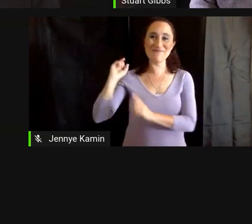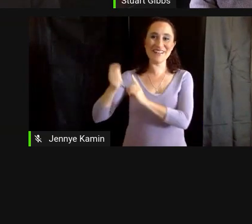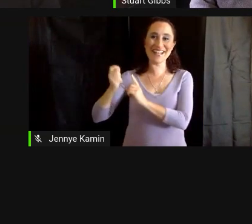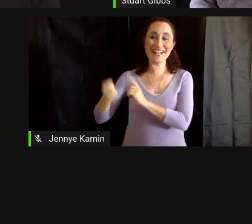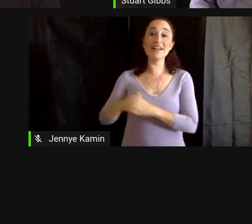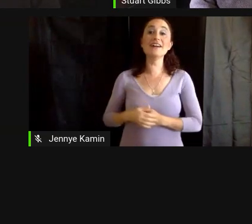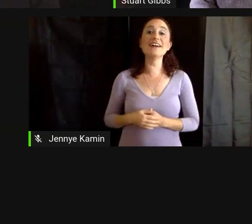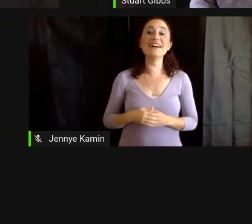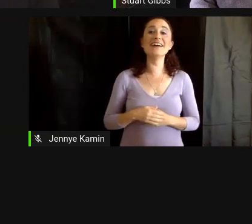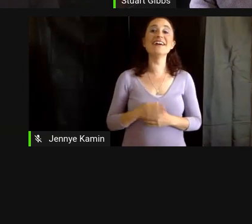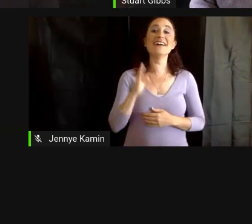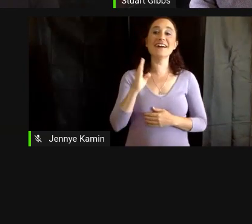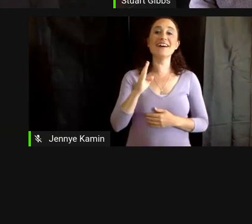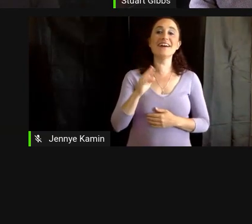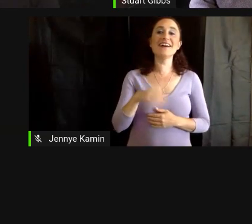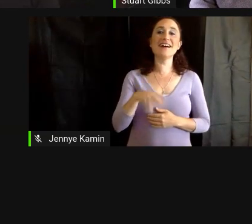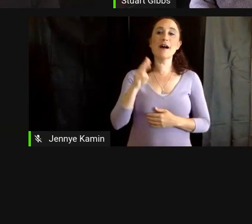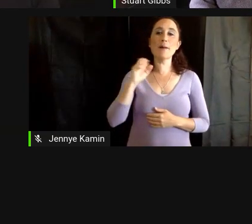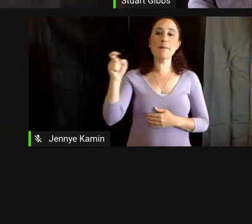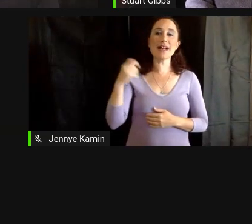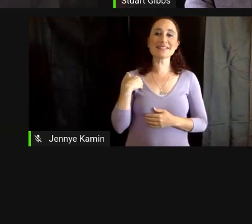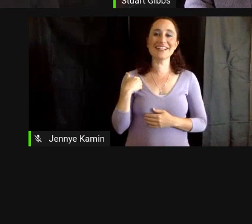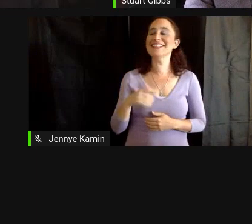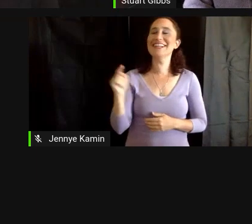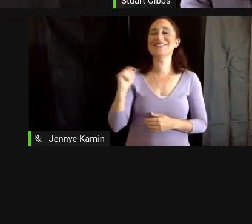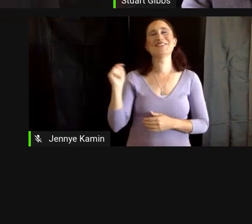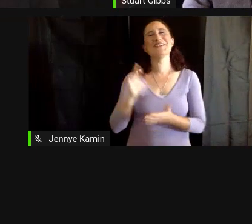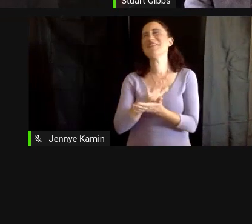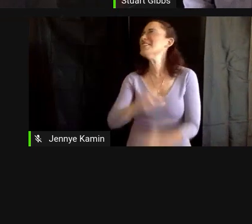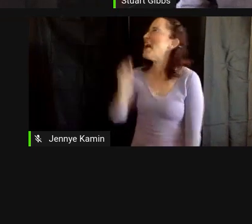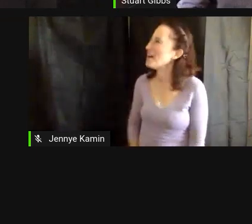around, I have a No.